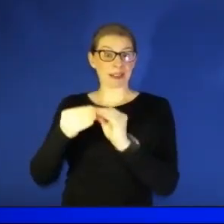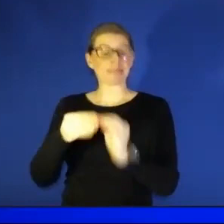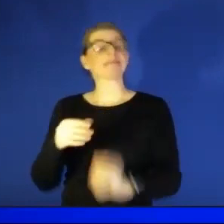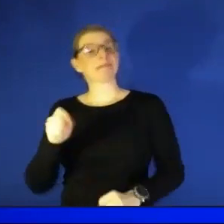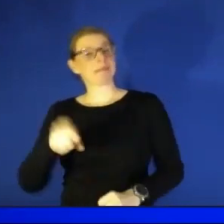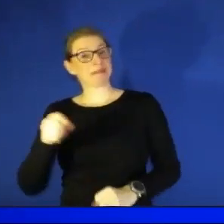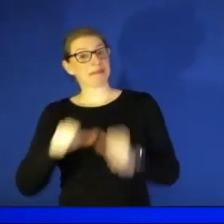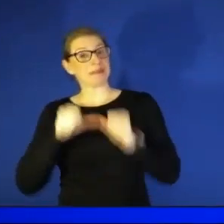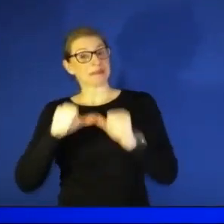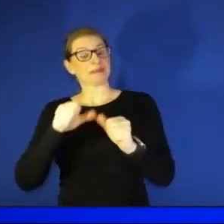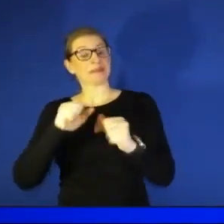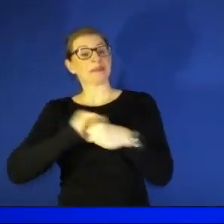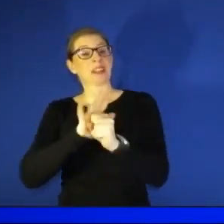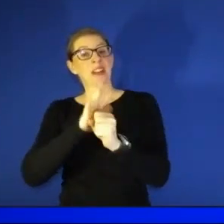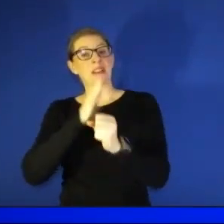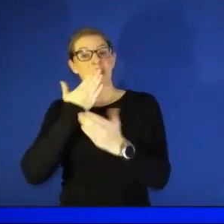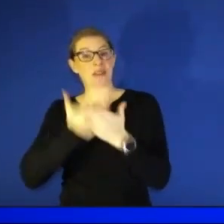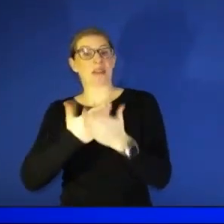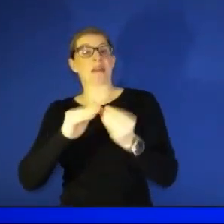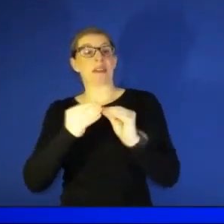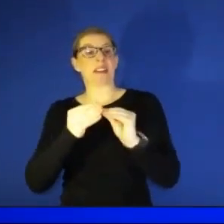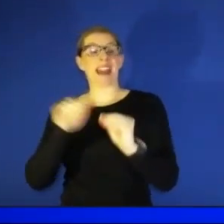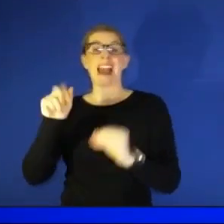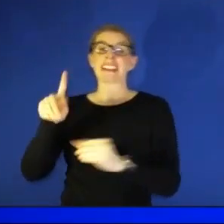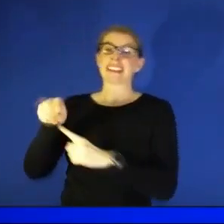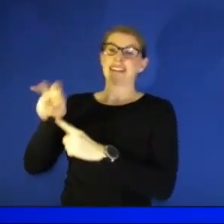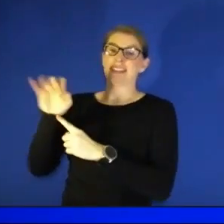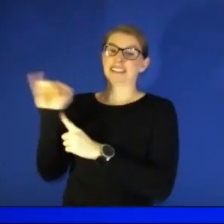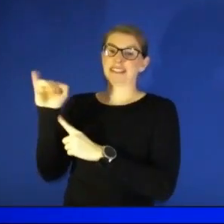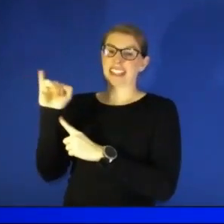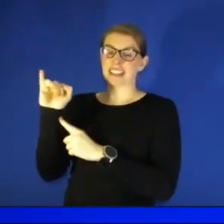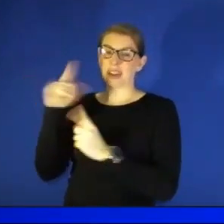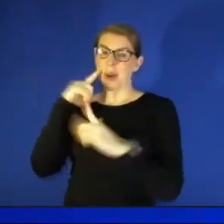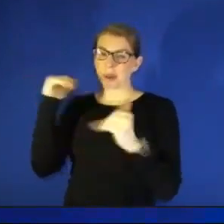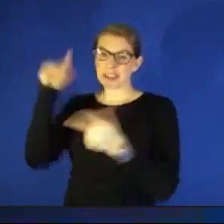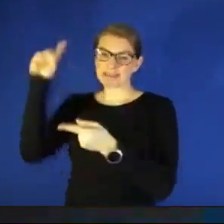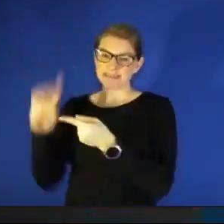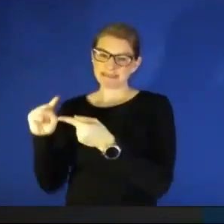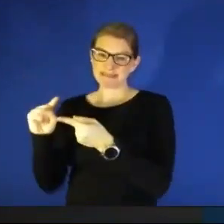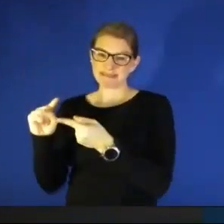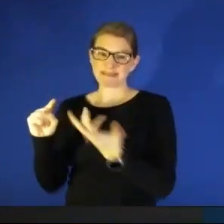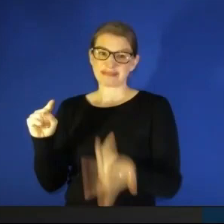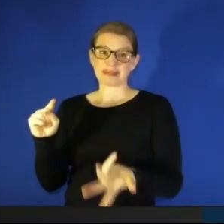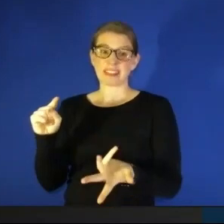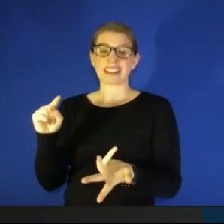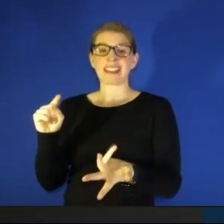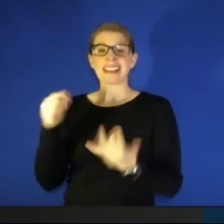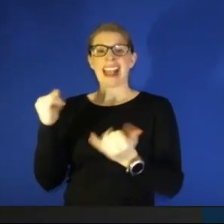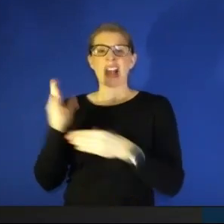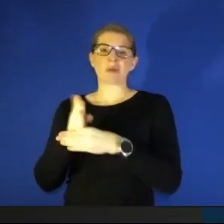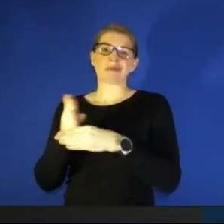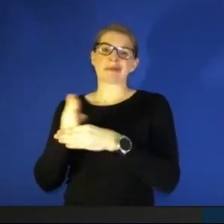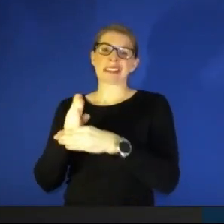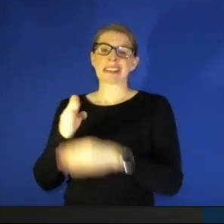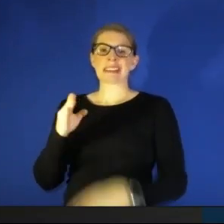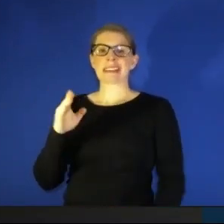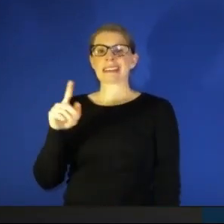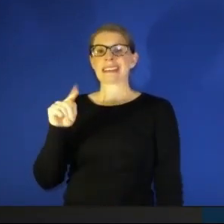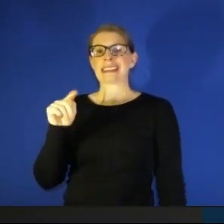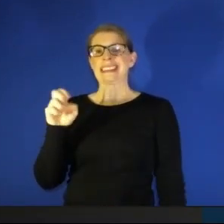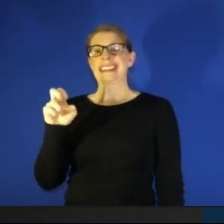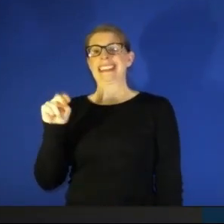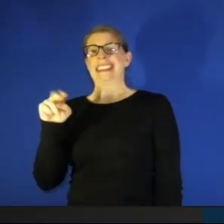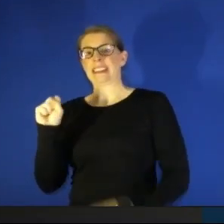the best. We still hope our active infections would be down lower than they are. We've kind of settled into the teens right now of our 7-day